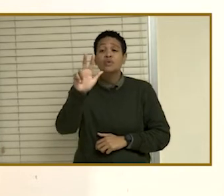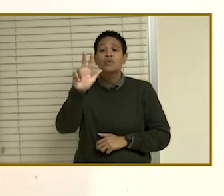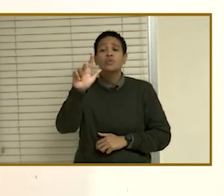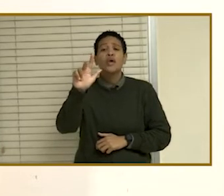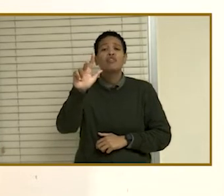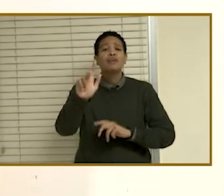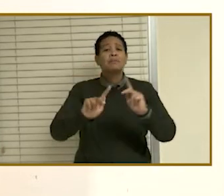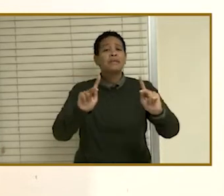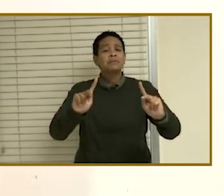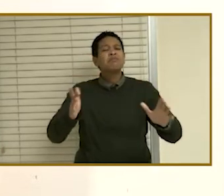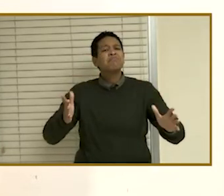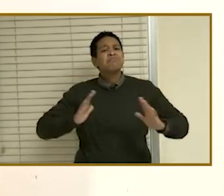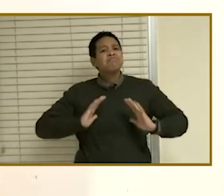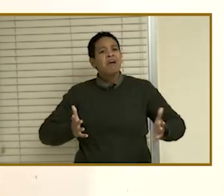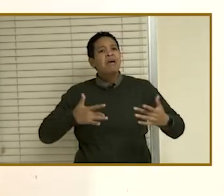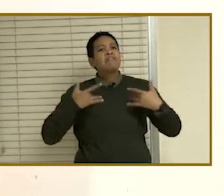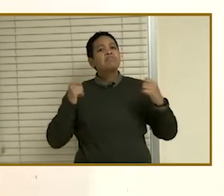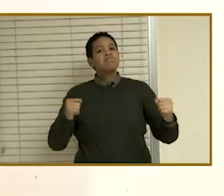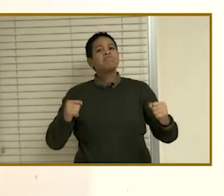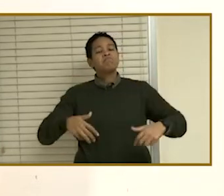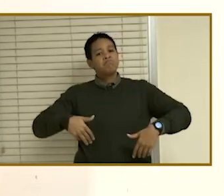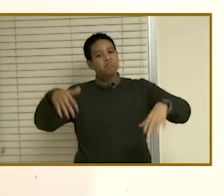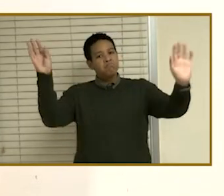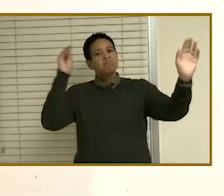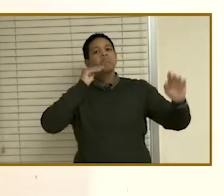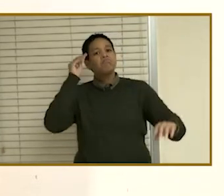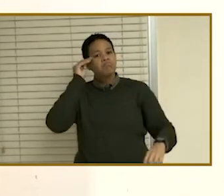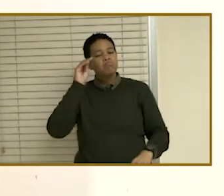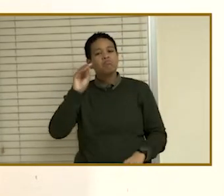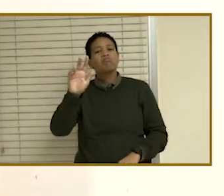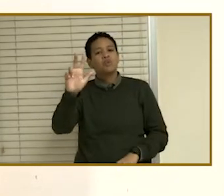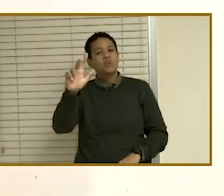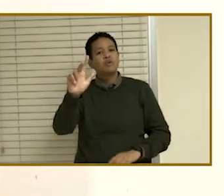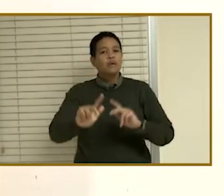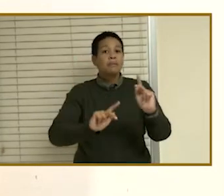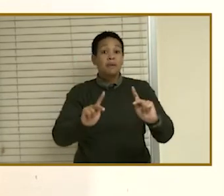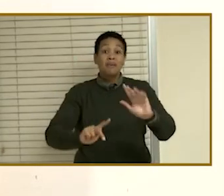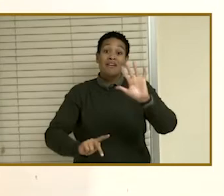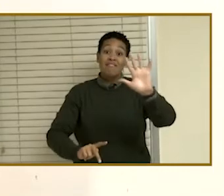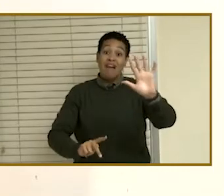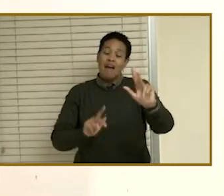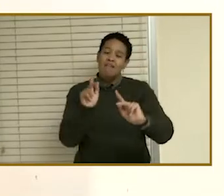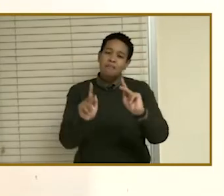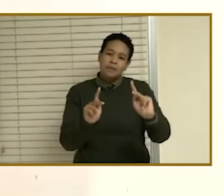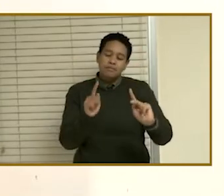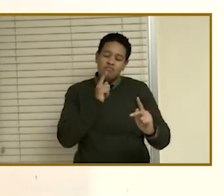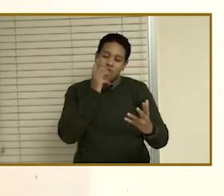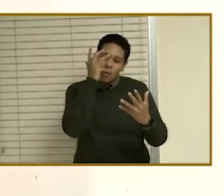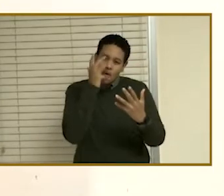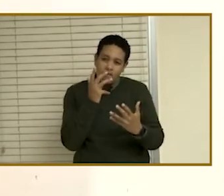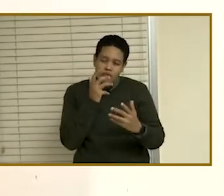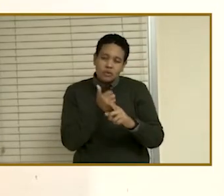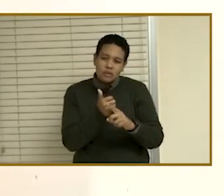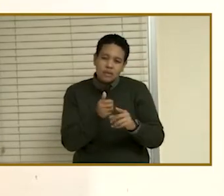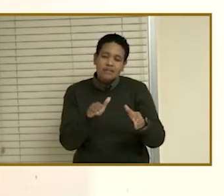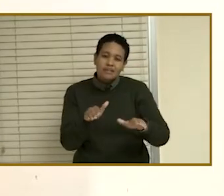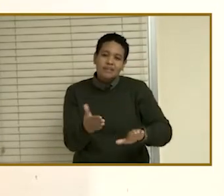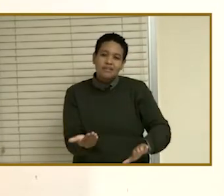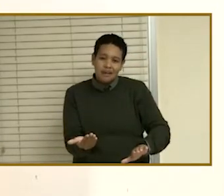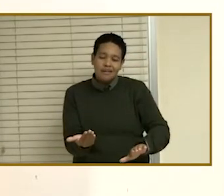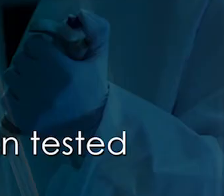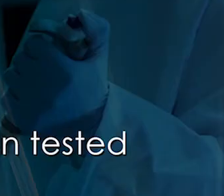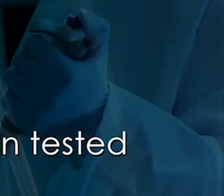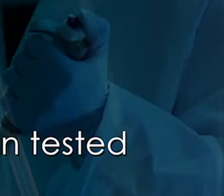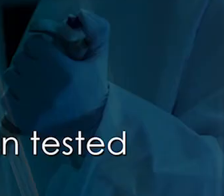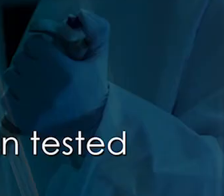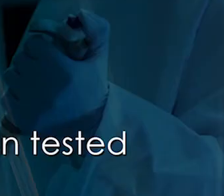recovered and been discharged and five persons unfortunately have passed as a result of COVID